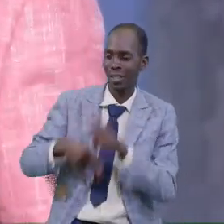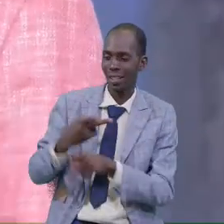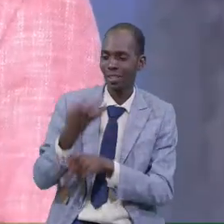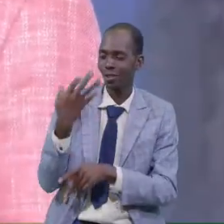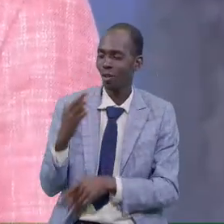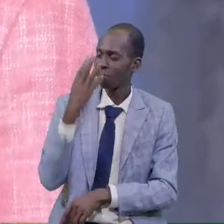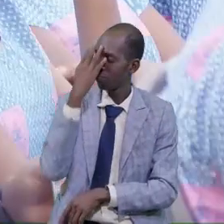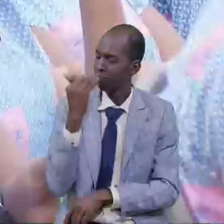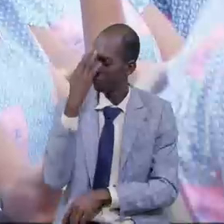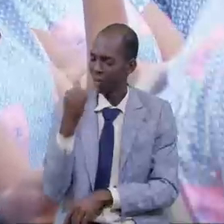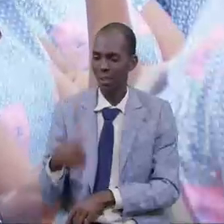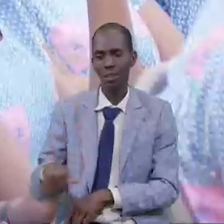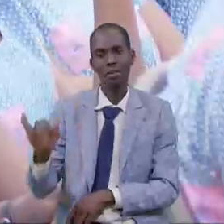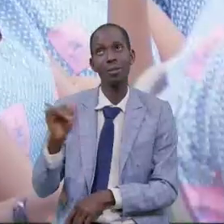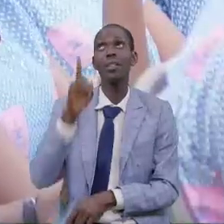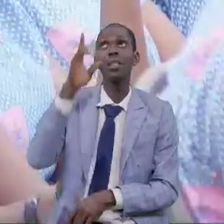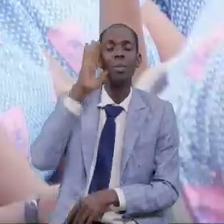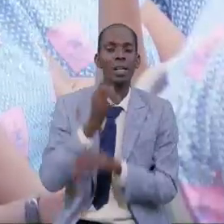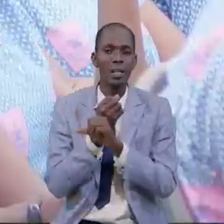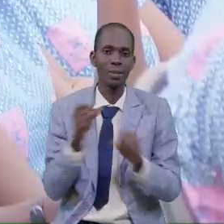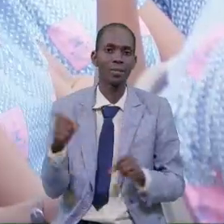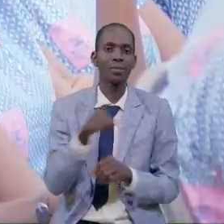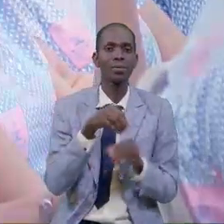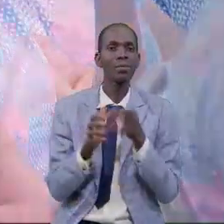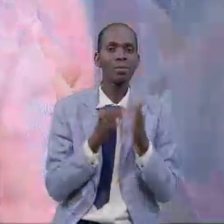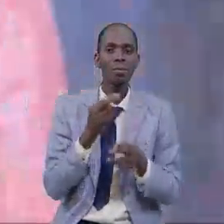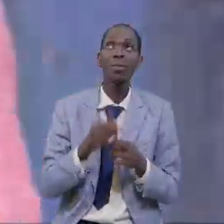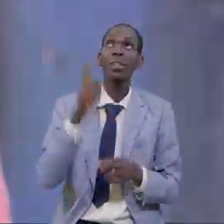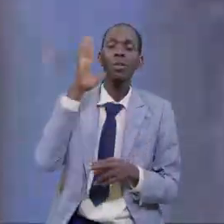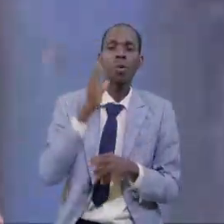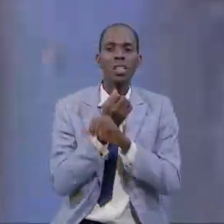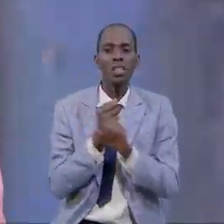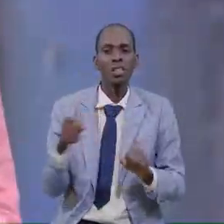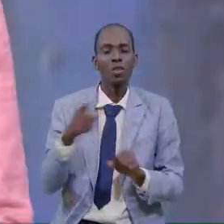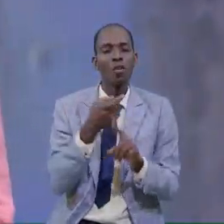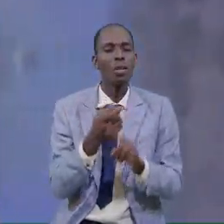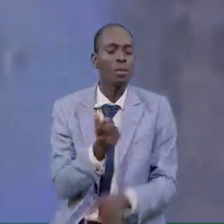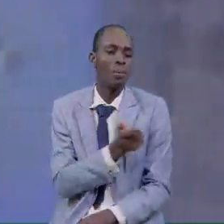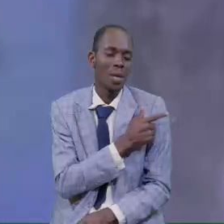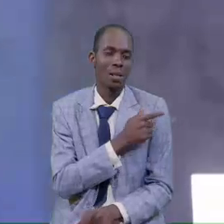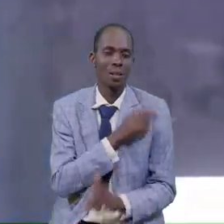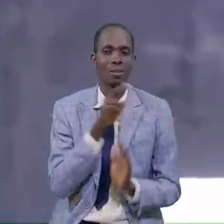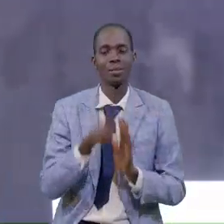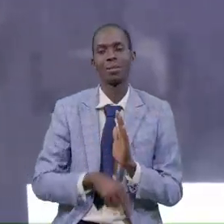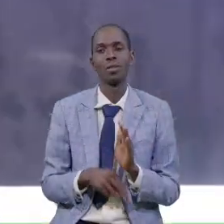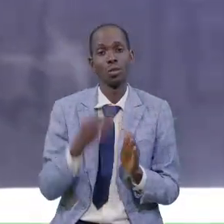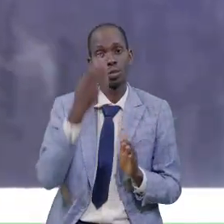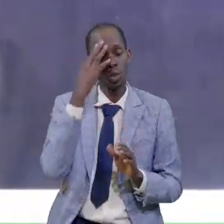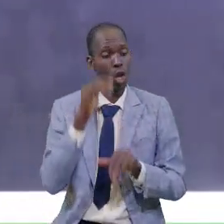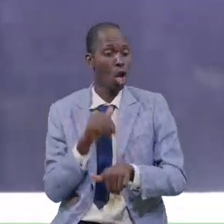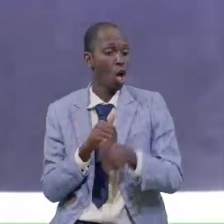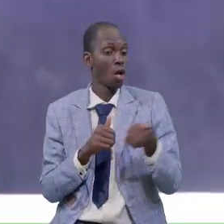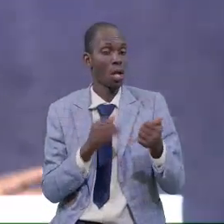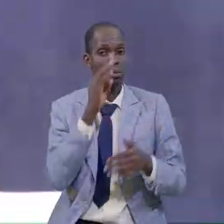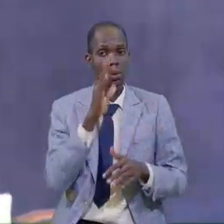It will save you. It will save you from laziness. You know, other preachers, maybe they don't talk to us like